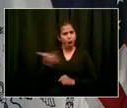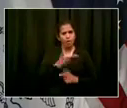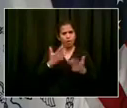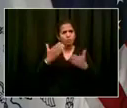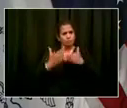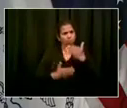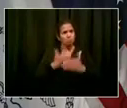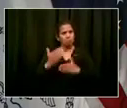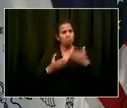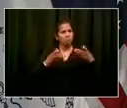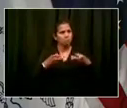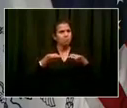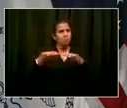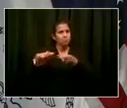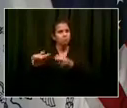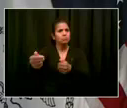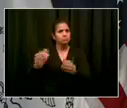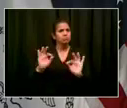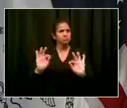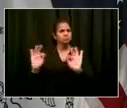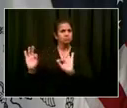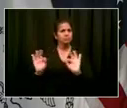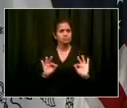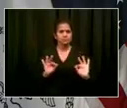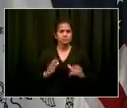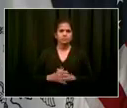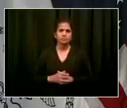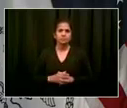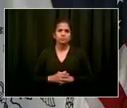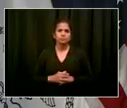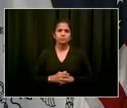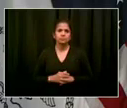what we want to see happen. Go ahead.